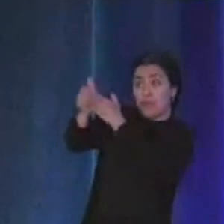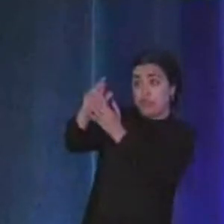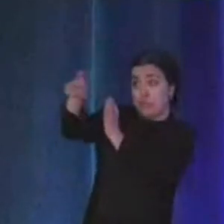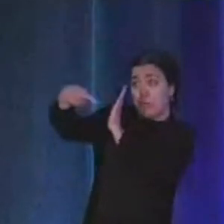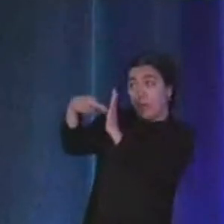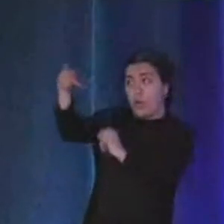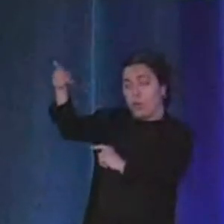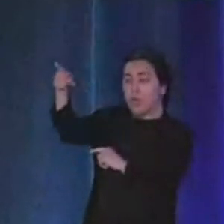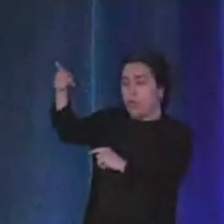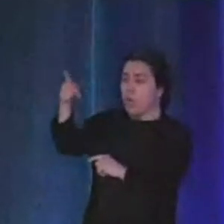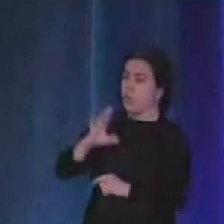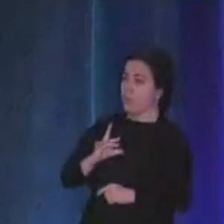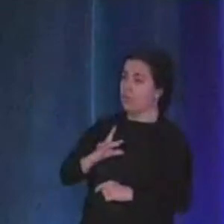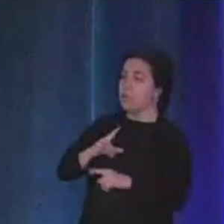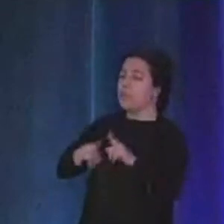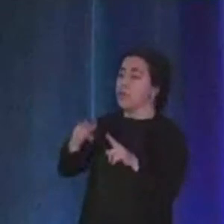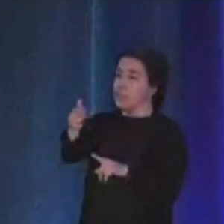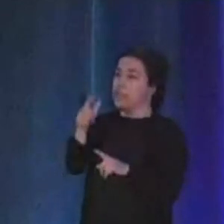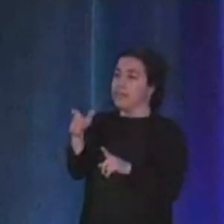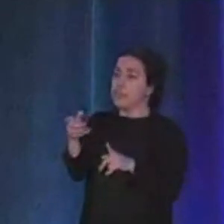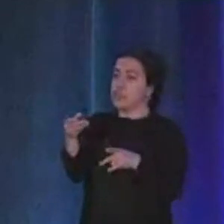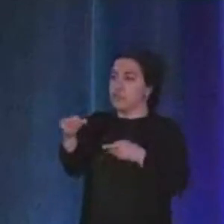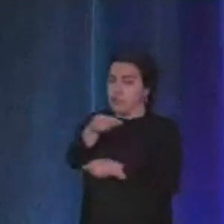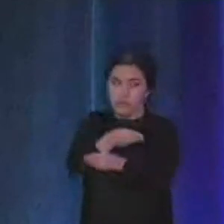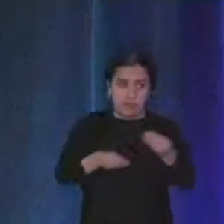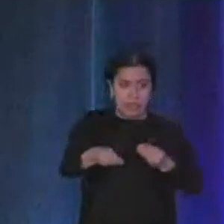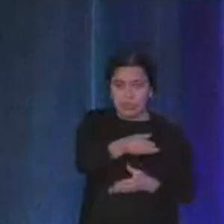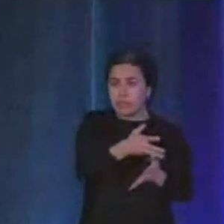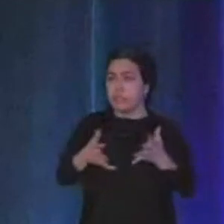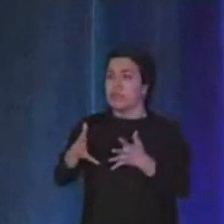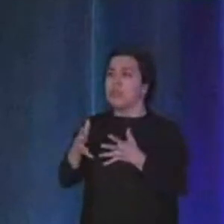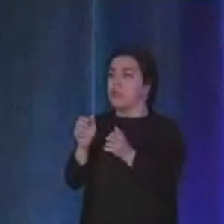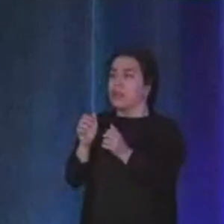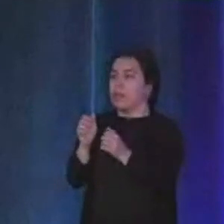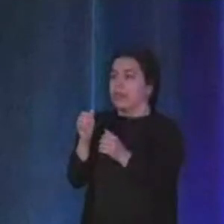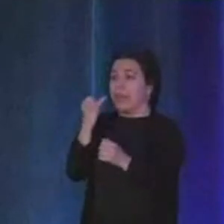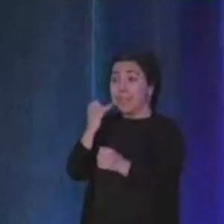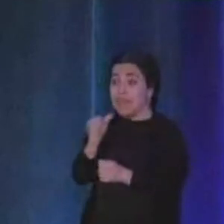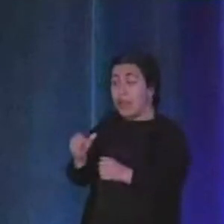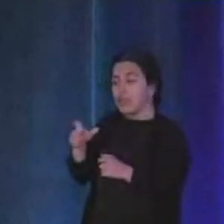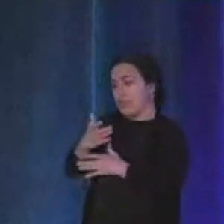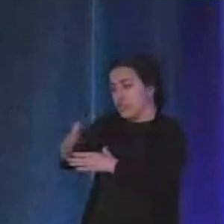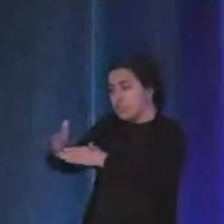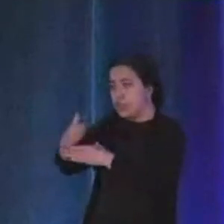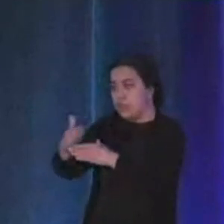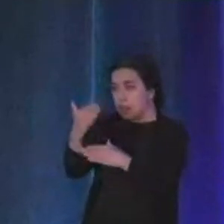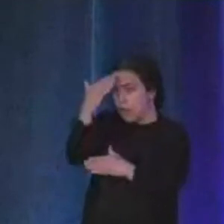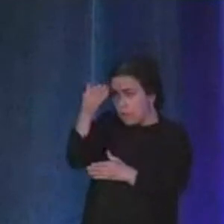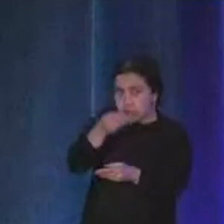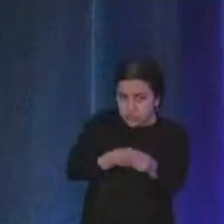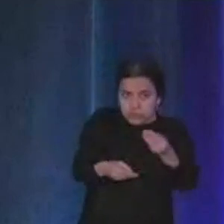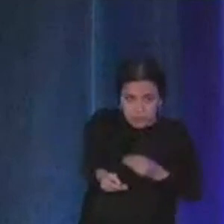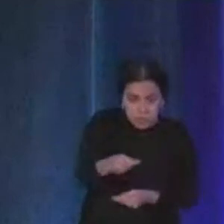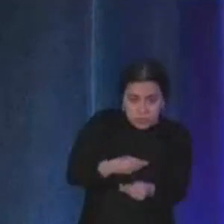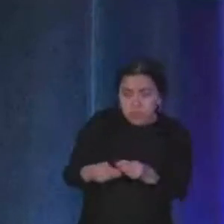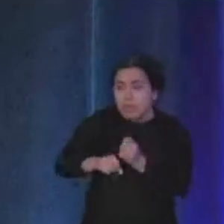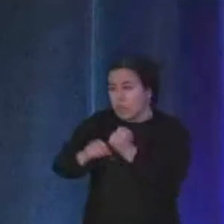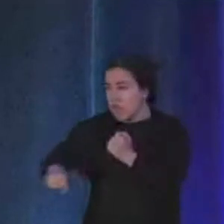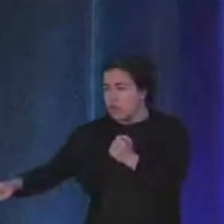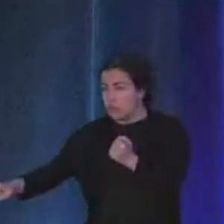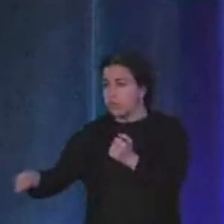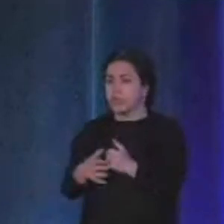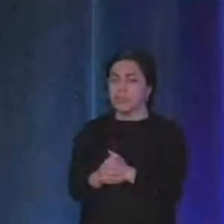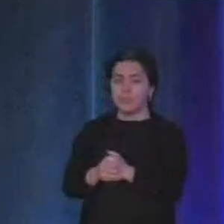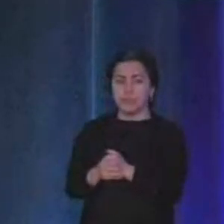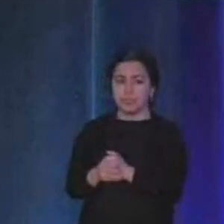you have to do trading on your own to kind of get there with your own knowledge. So regularly measuring time to complete critical app workflows with